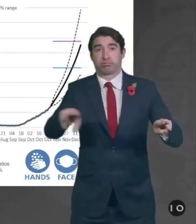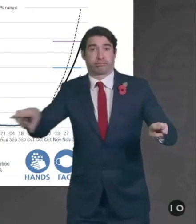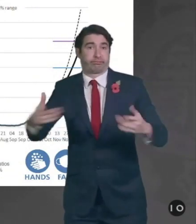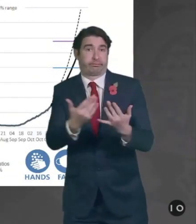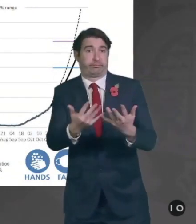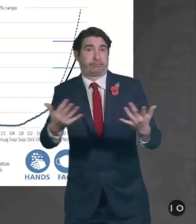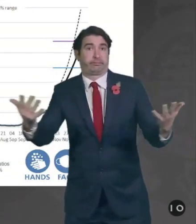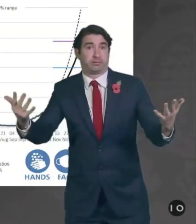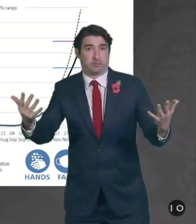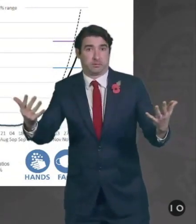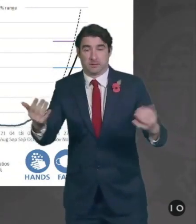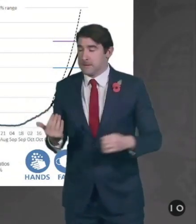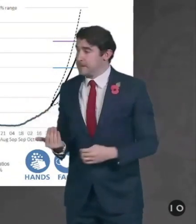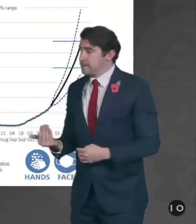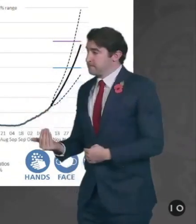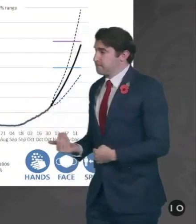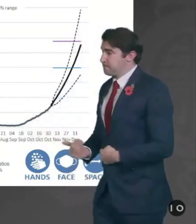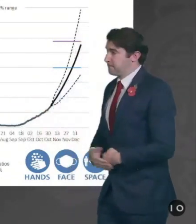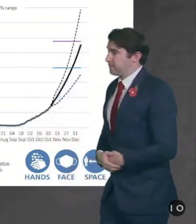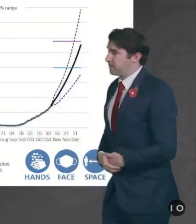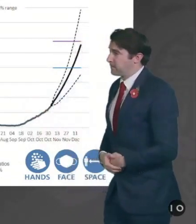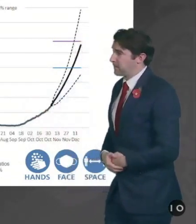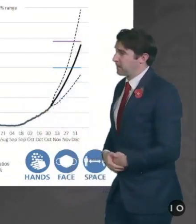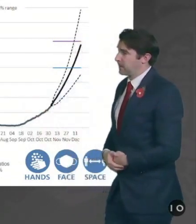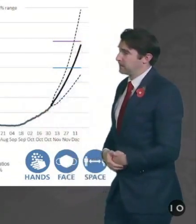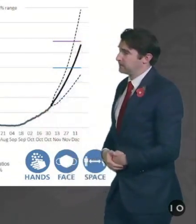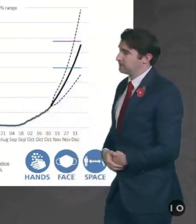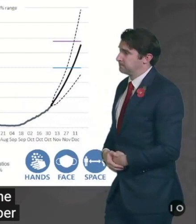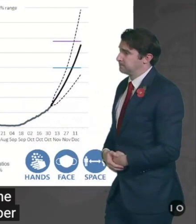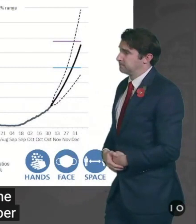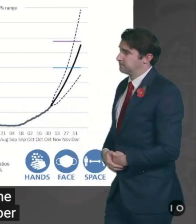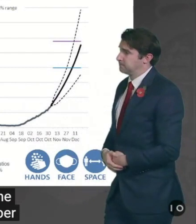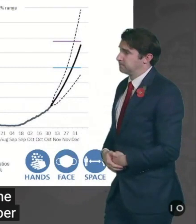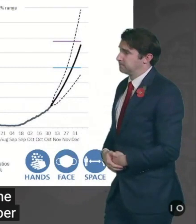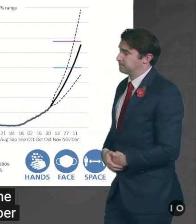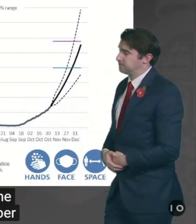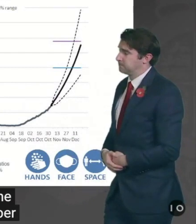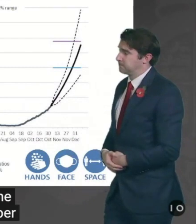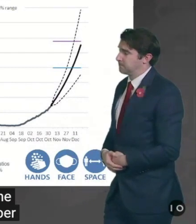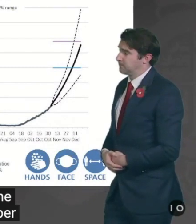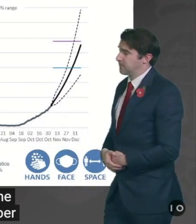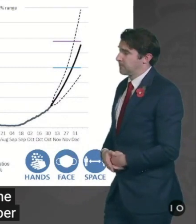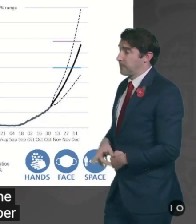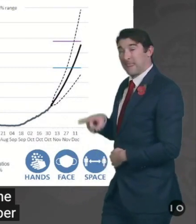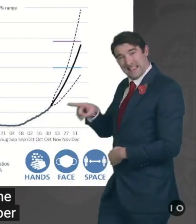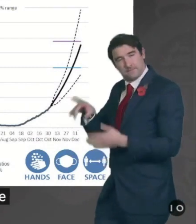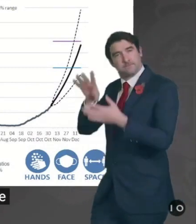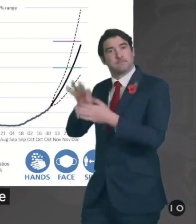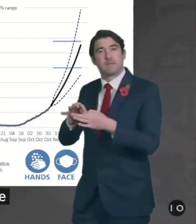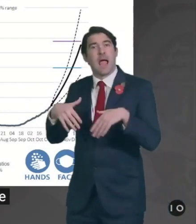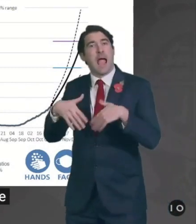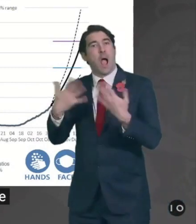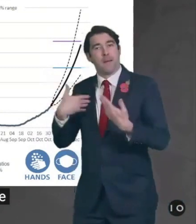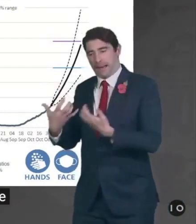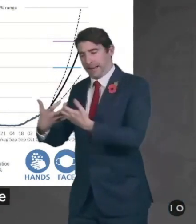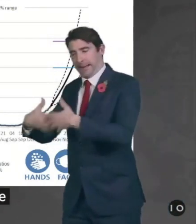reached at the towards the end of November or in December, and the currently available